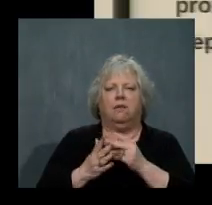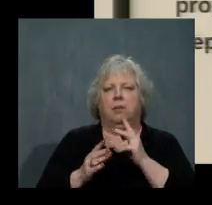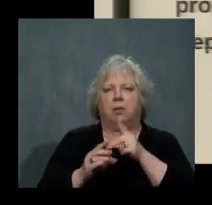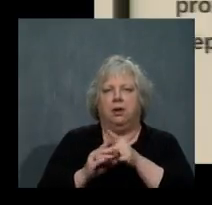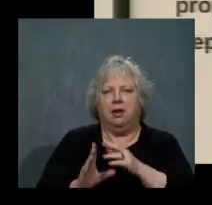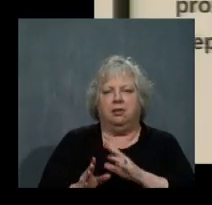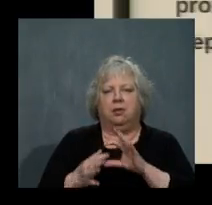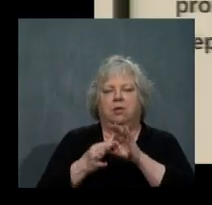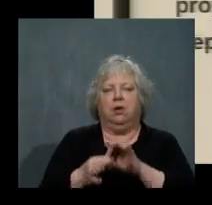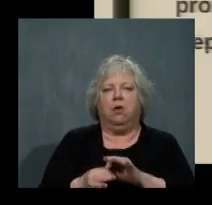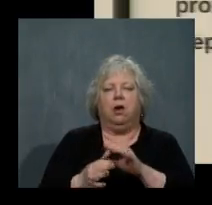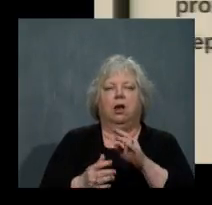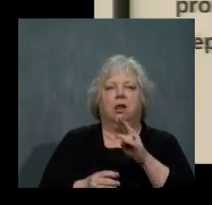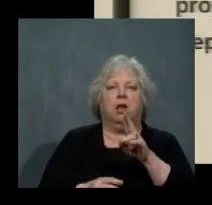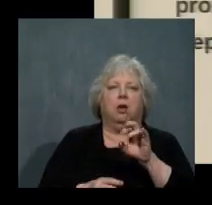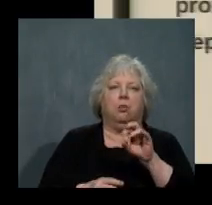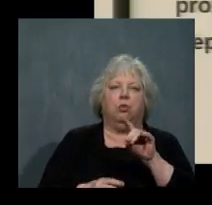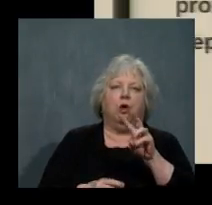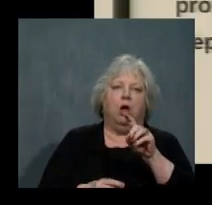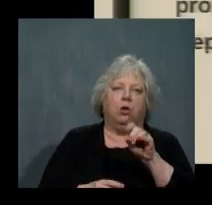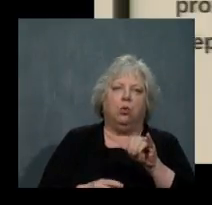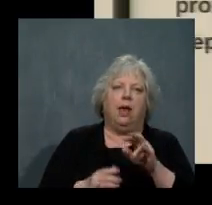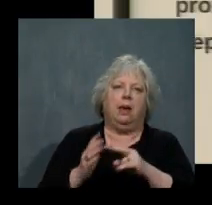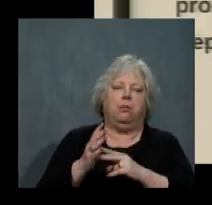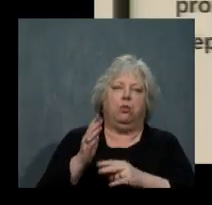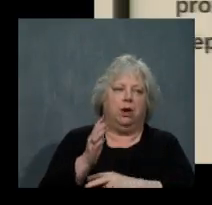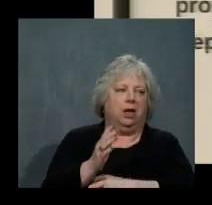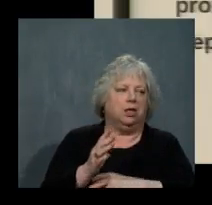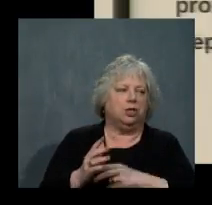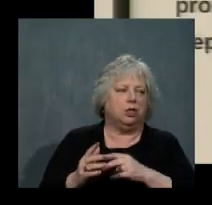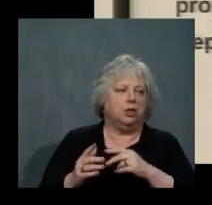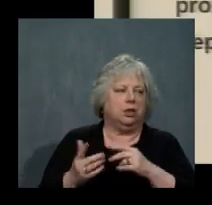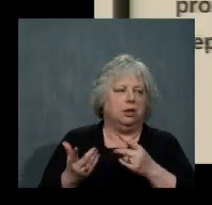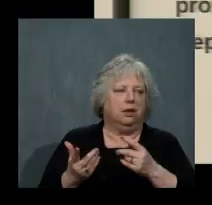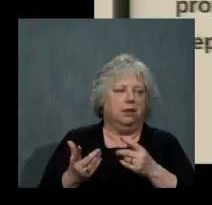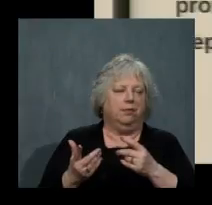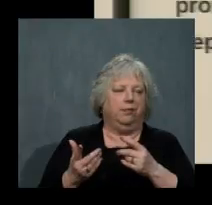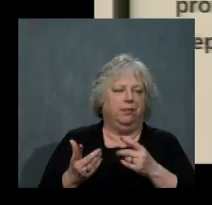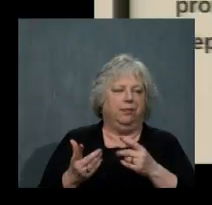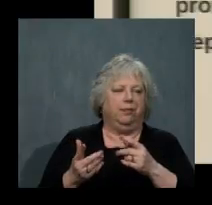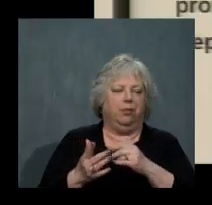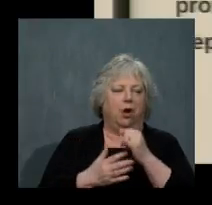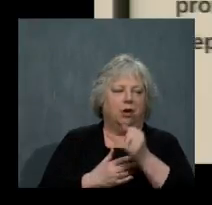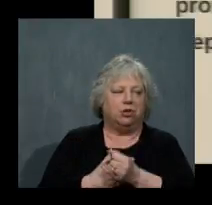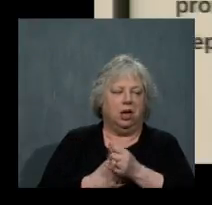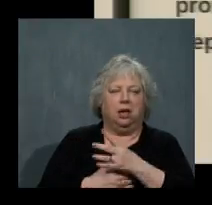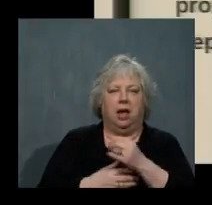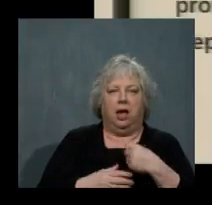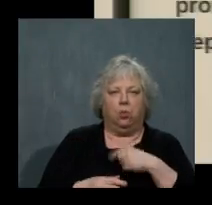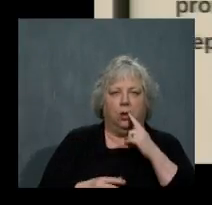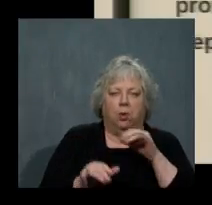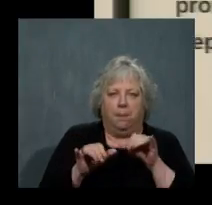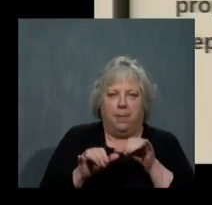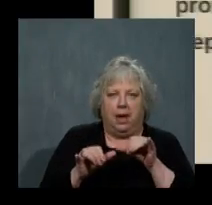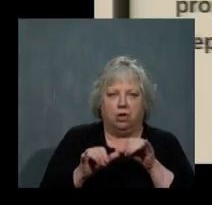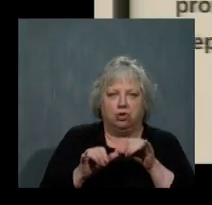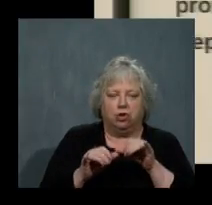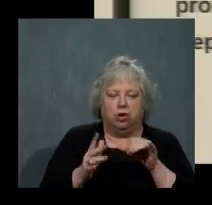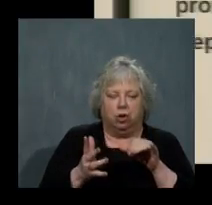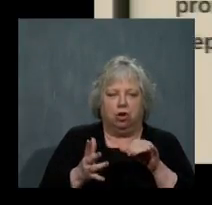project. And we're going to continue to meet and assess and measure the success of